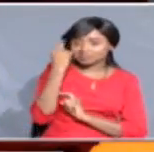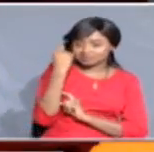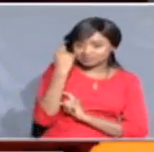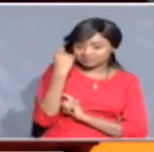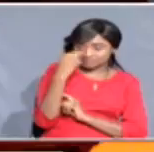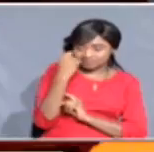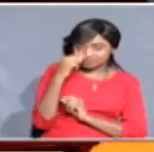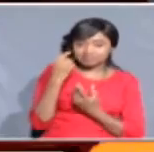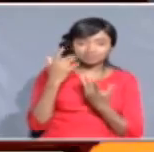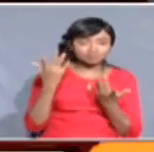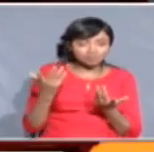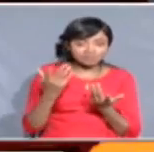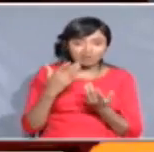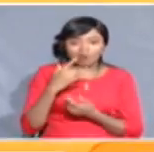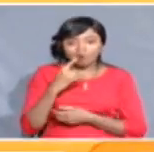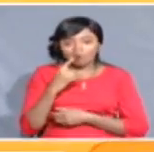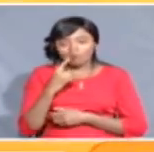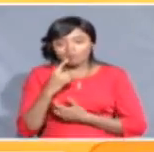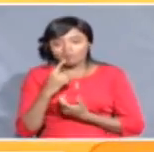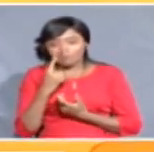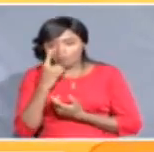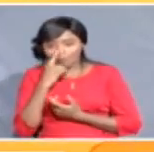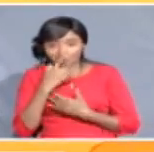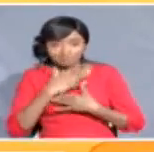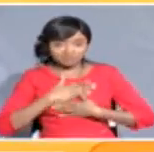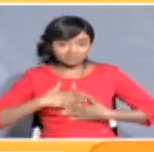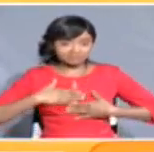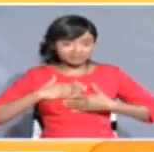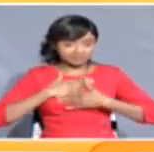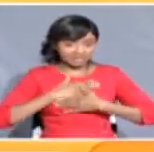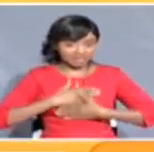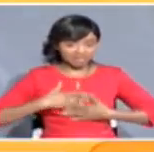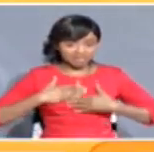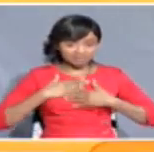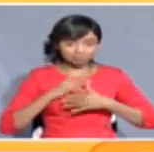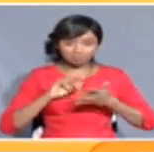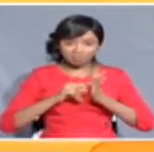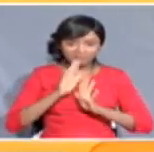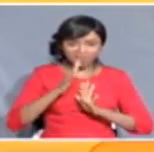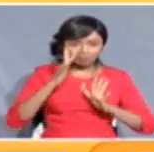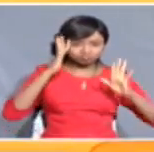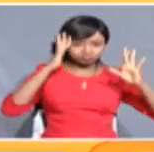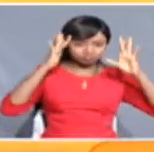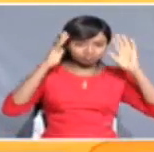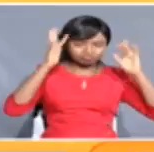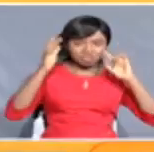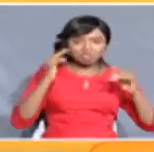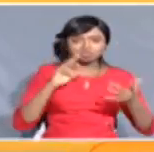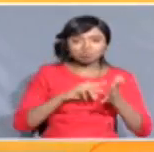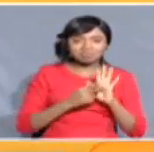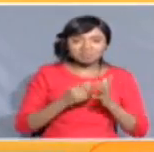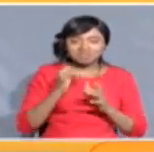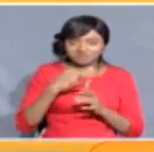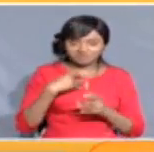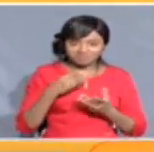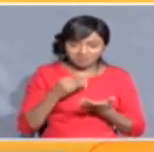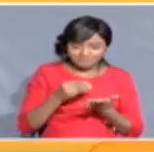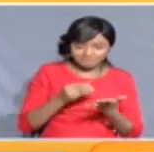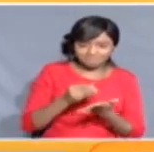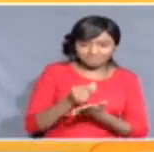of home science. So what she did is she learned to be very innovative. Like when she was not able to buy us